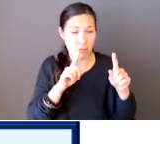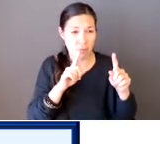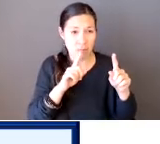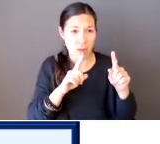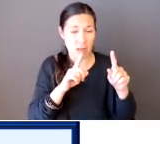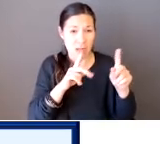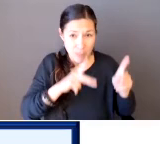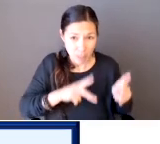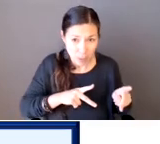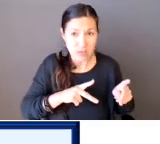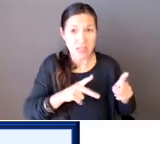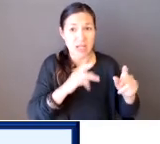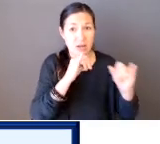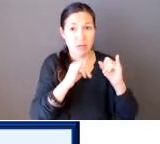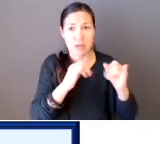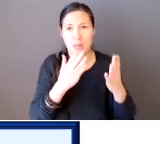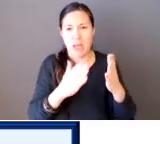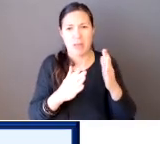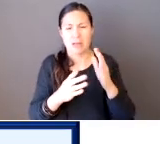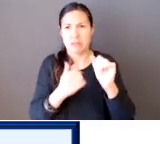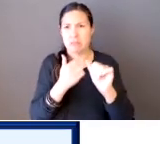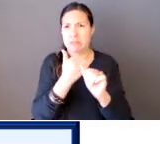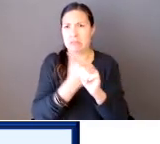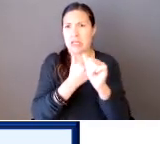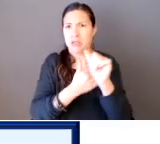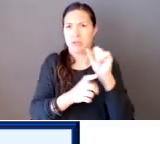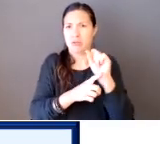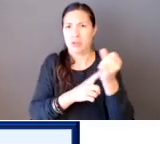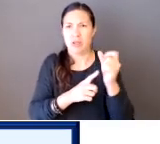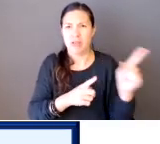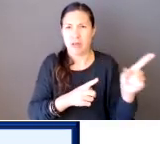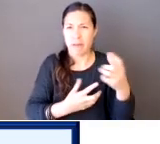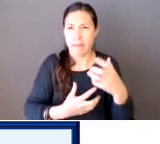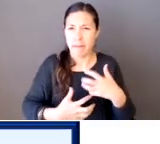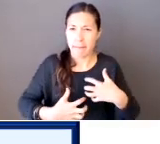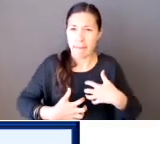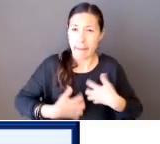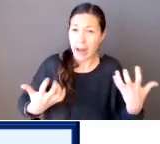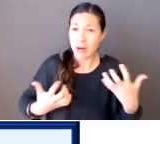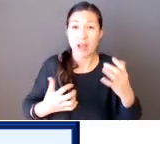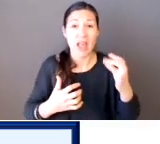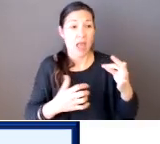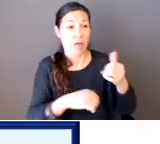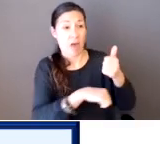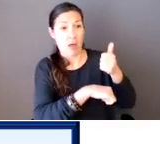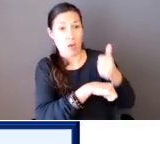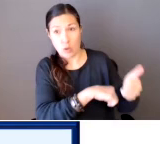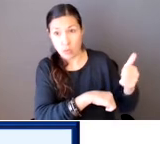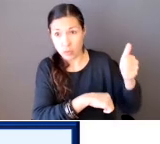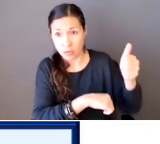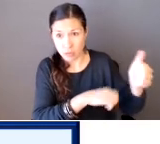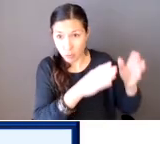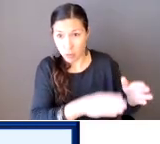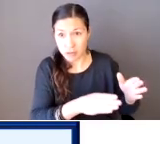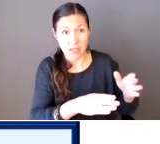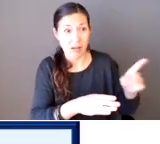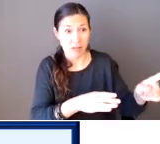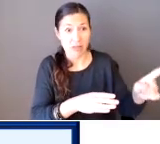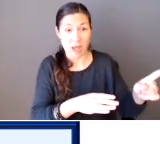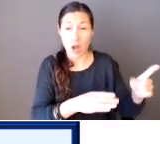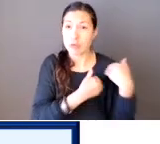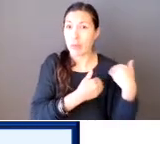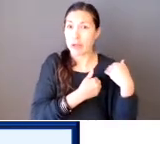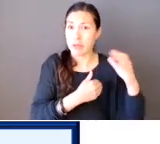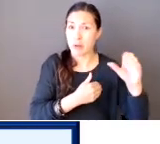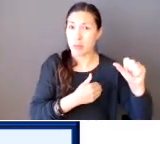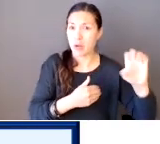a dangerous situation. They can be volatile. They're kind of being, accused of something, and they're not always happy. But they do present